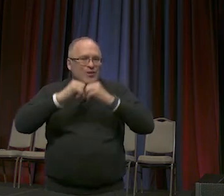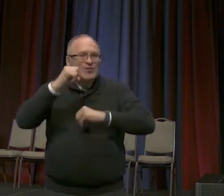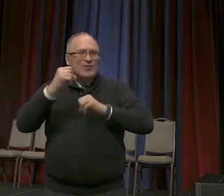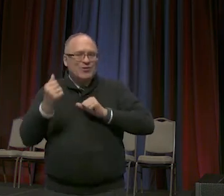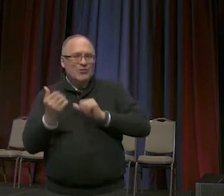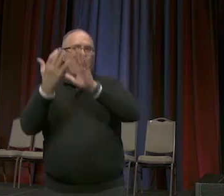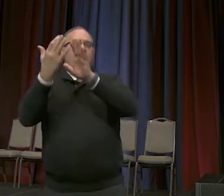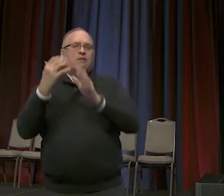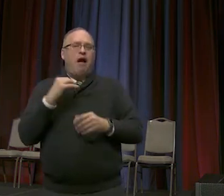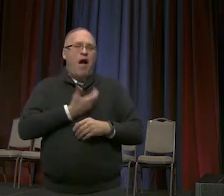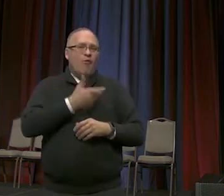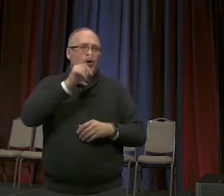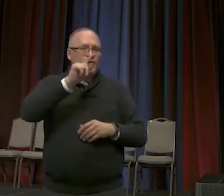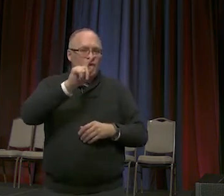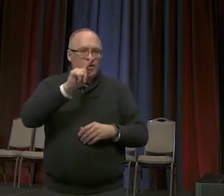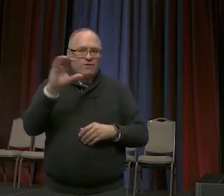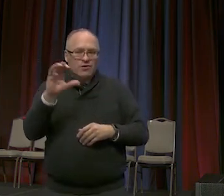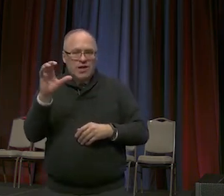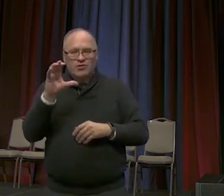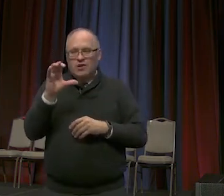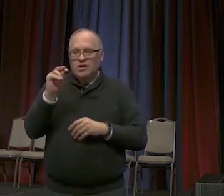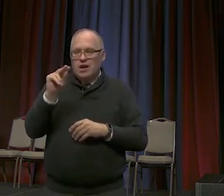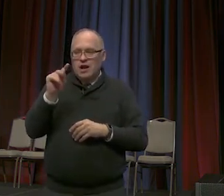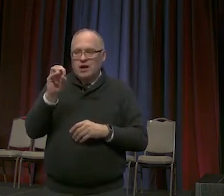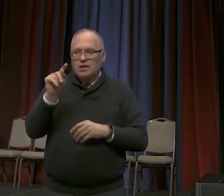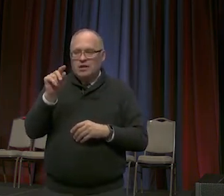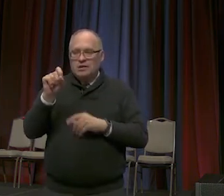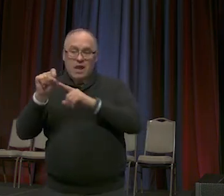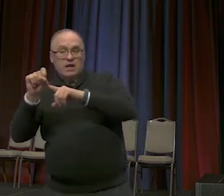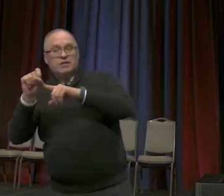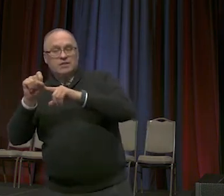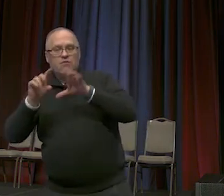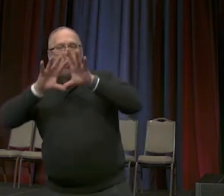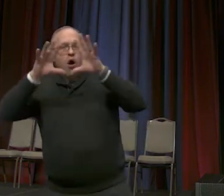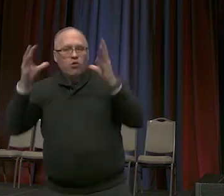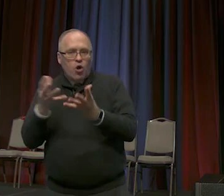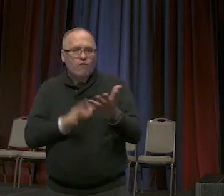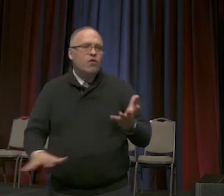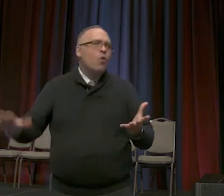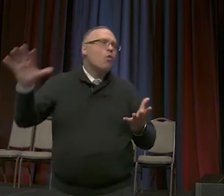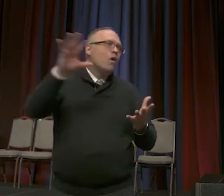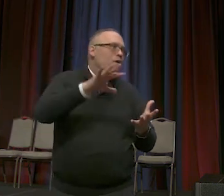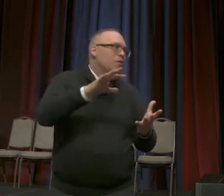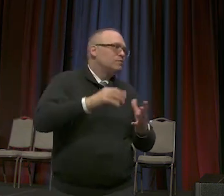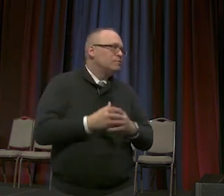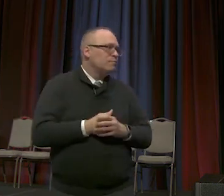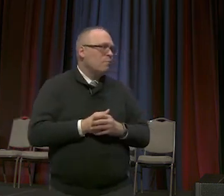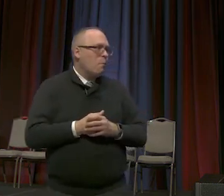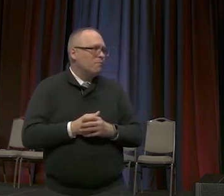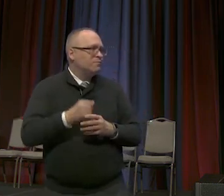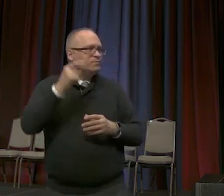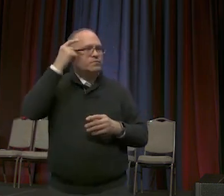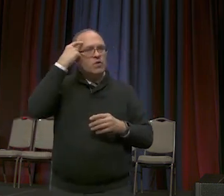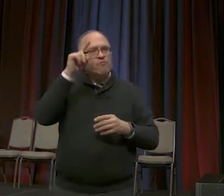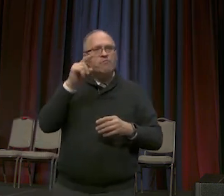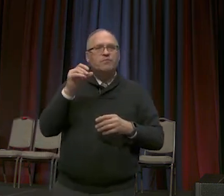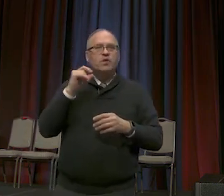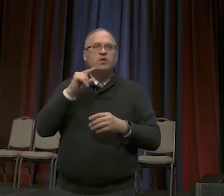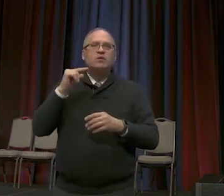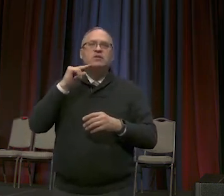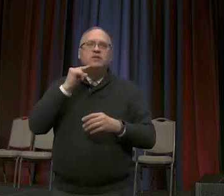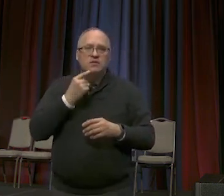missional contexts, plural, across the globe. Transforming our system of clergy leadership requires